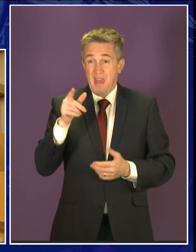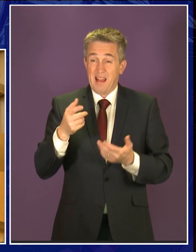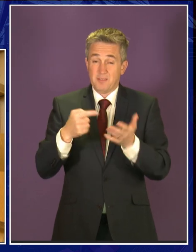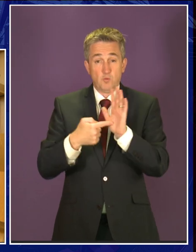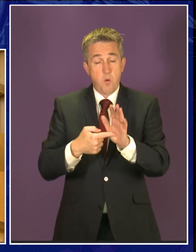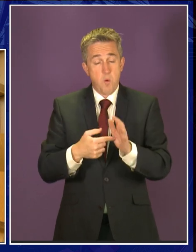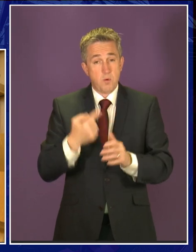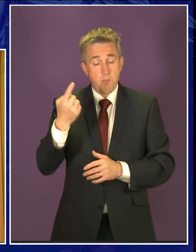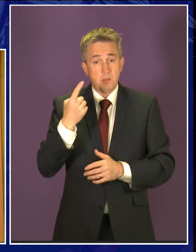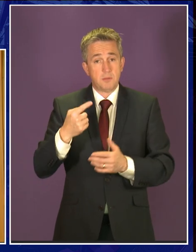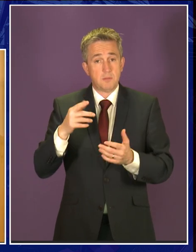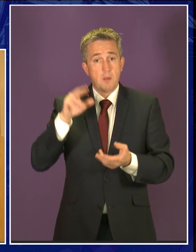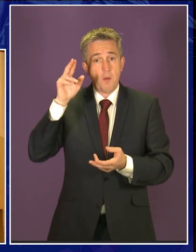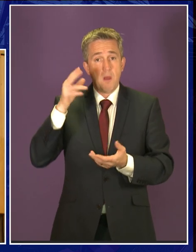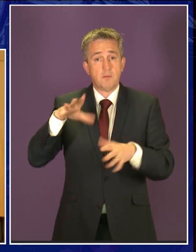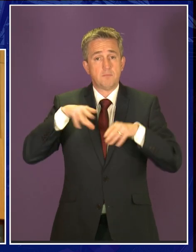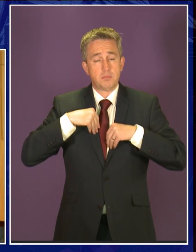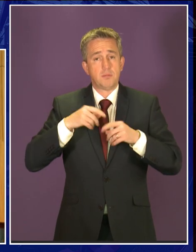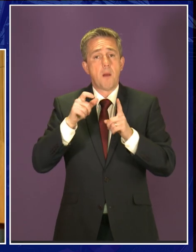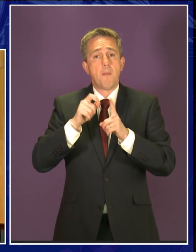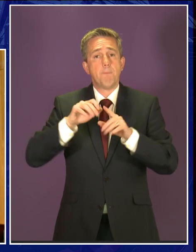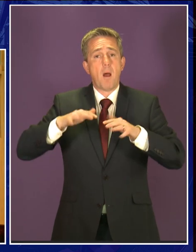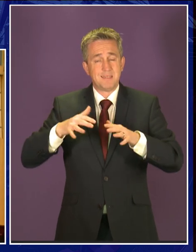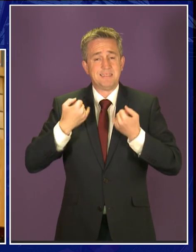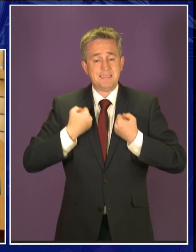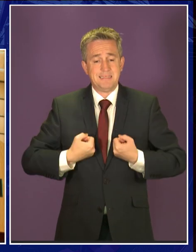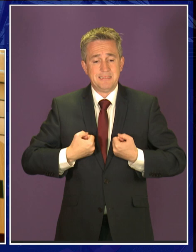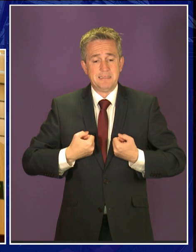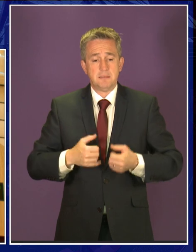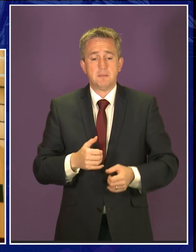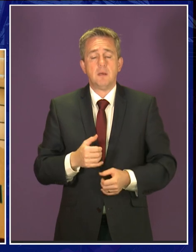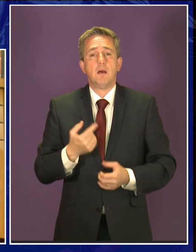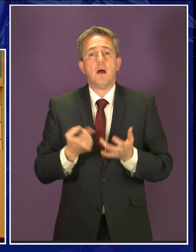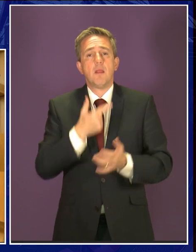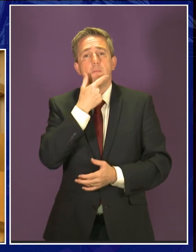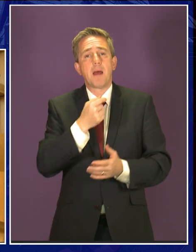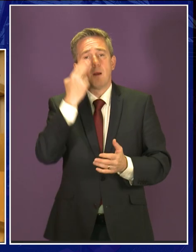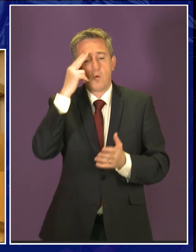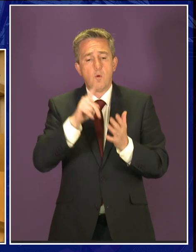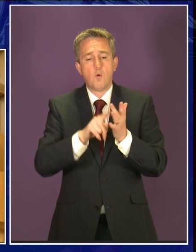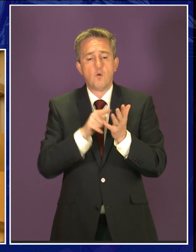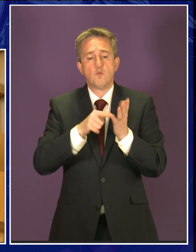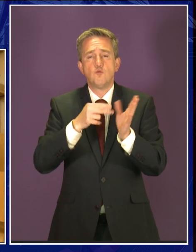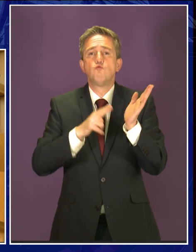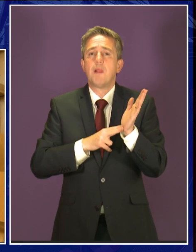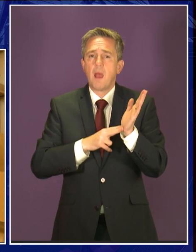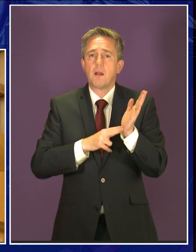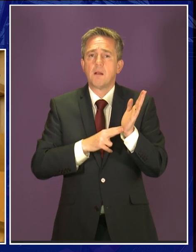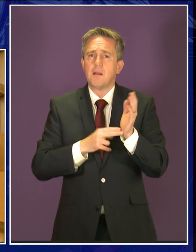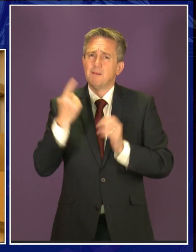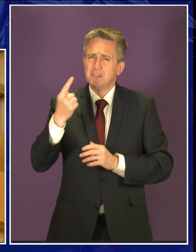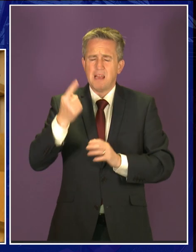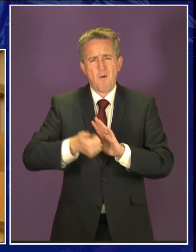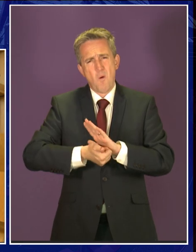disease. Another compelling example is this man called Julian Herman. He is the concertmaster, the